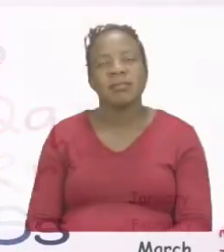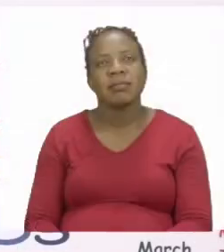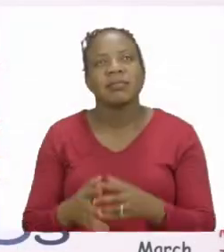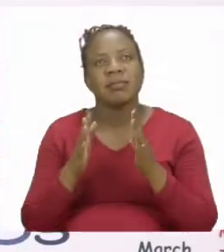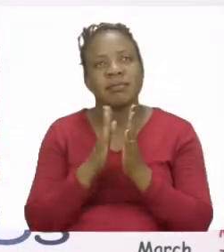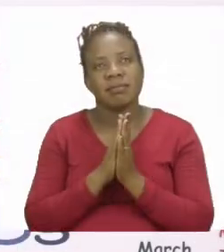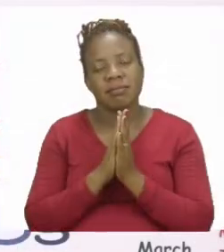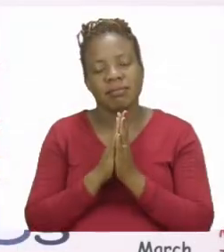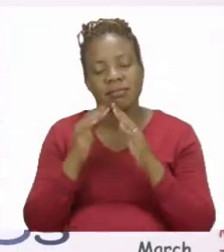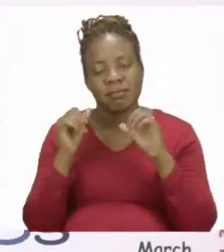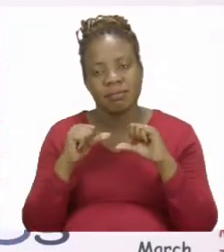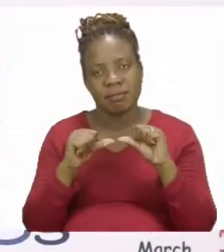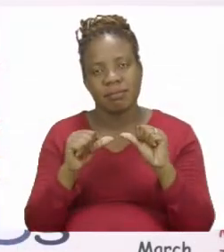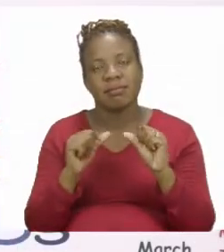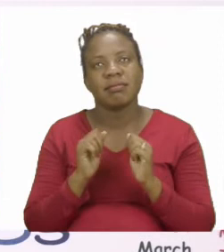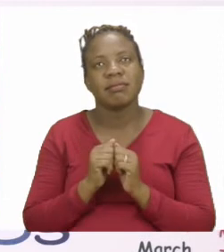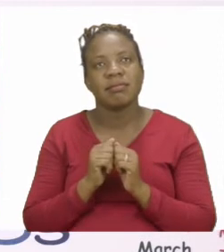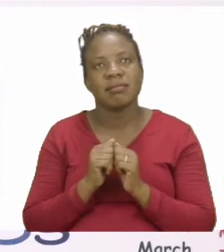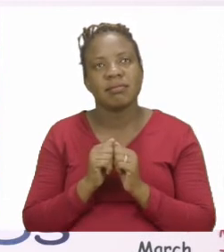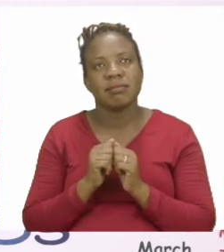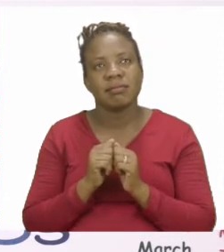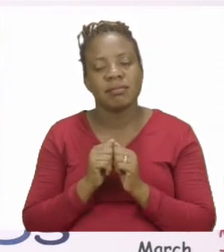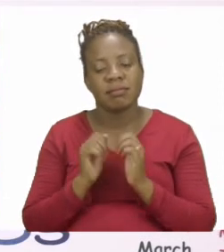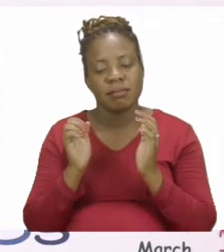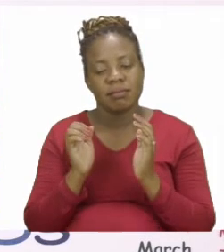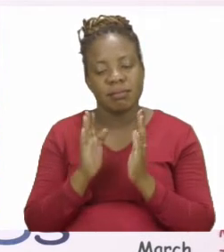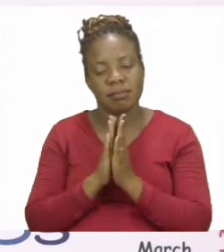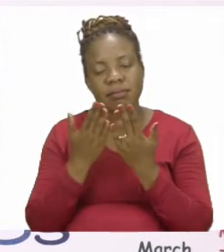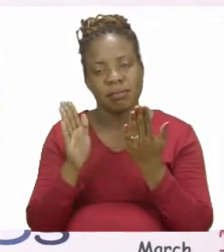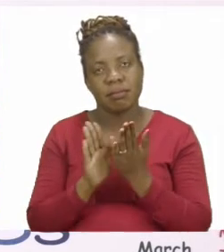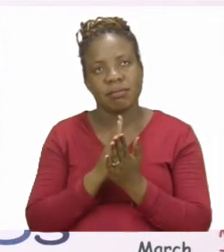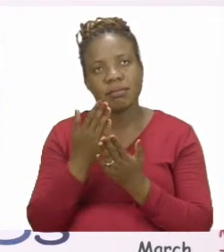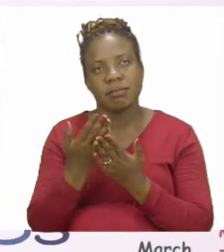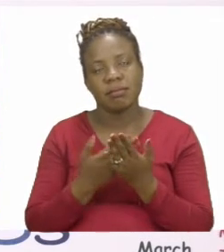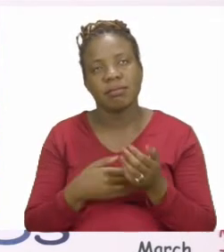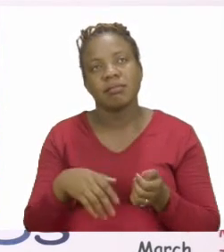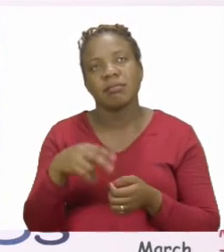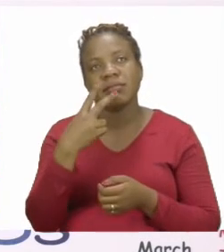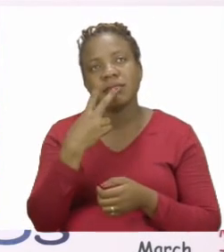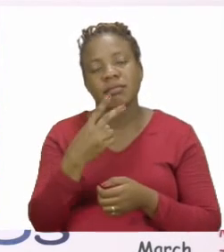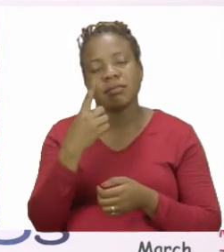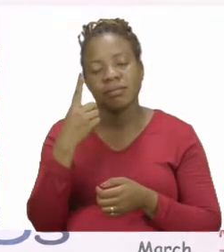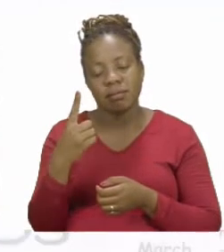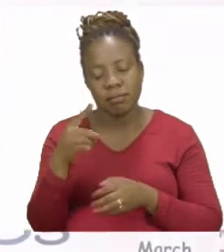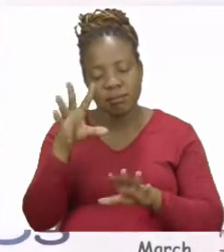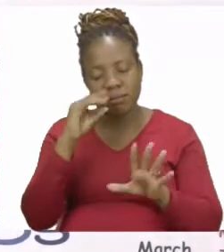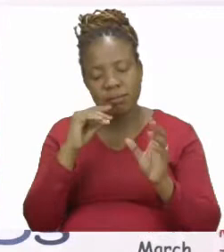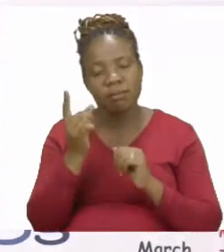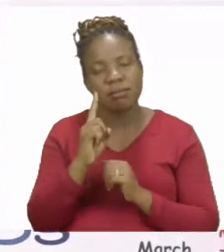For the next part of our lesson, we'll do some computation. Let's turn our booklets to